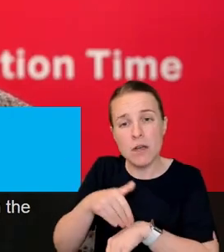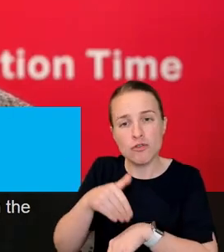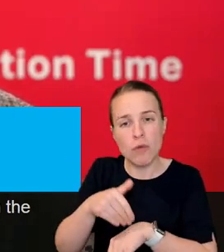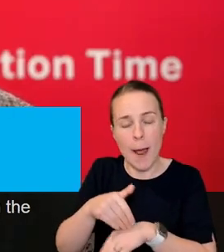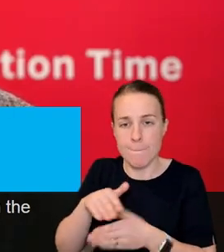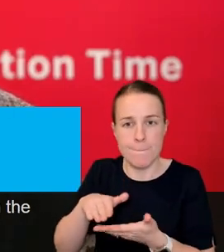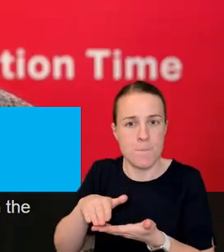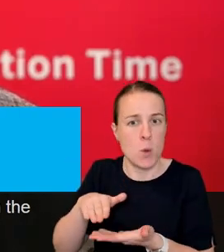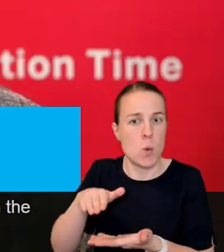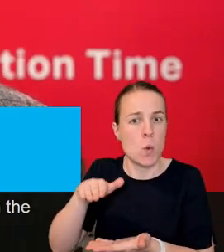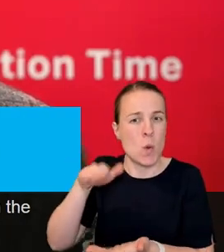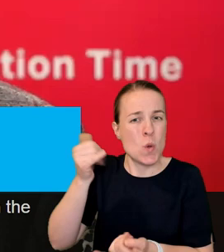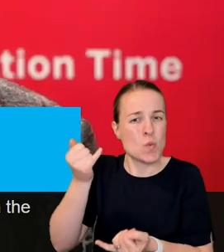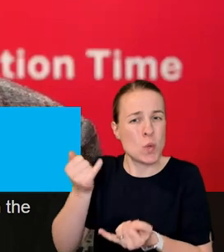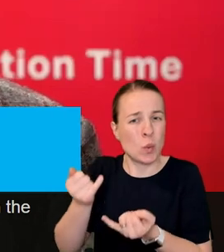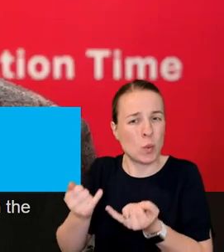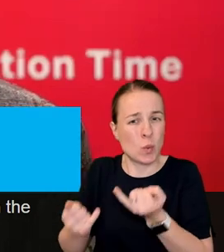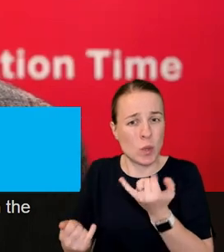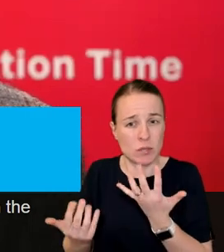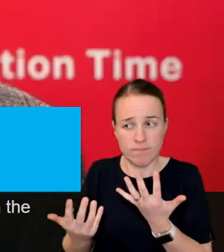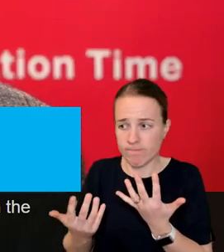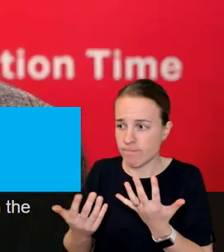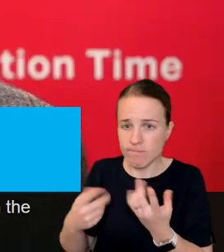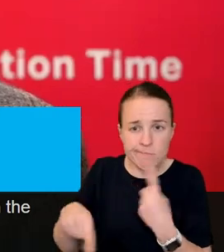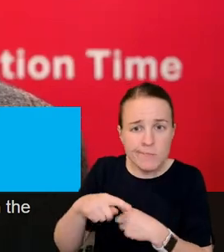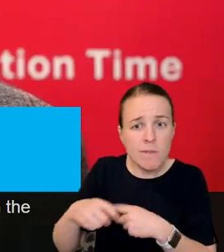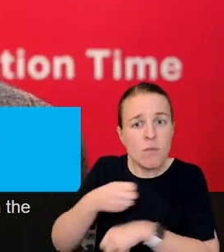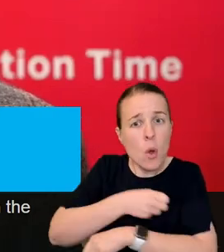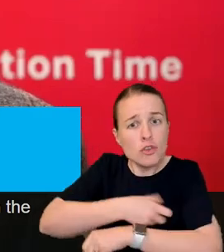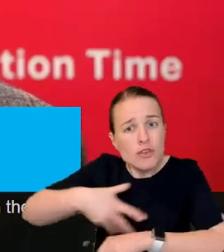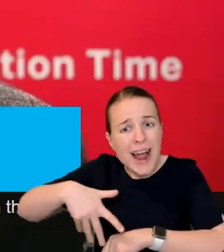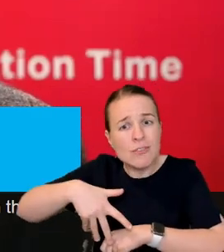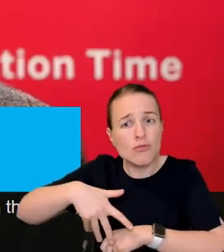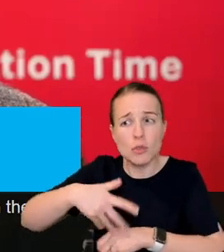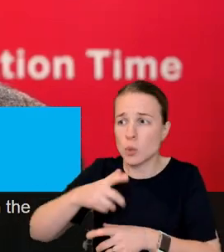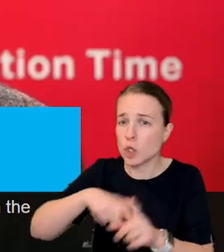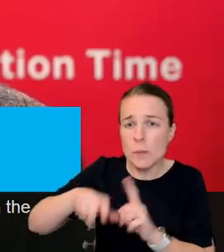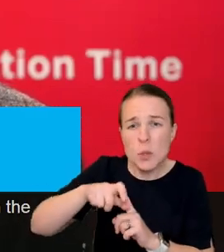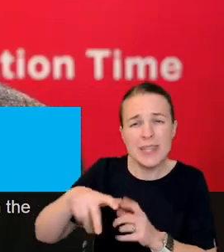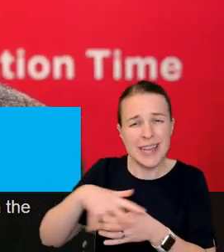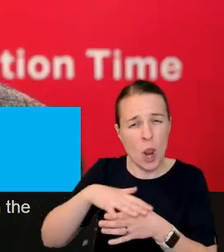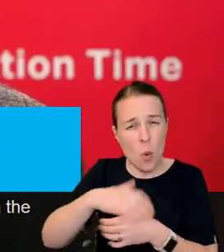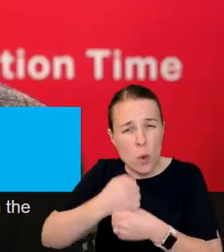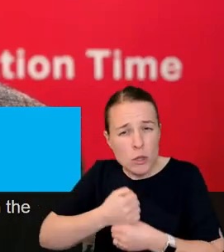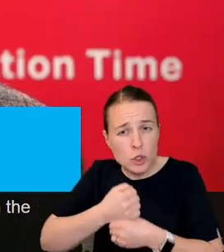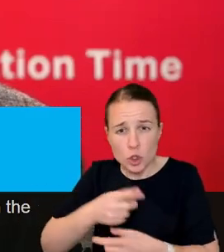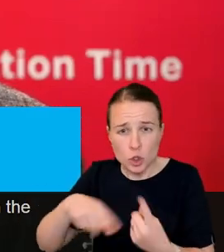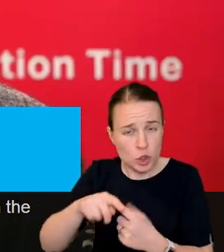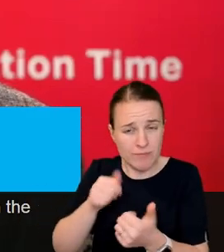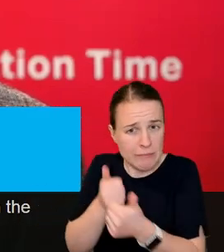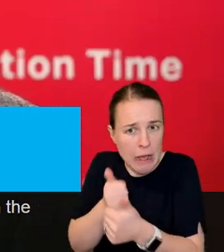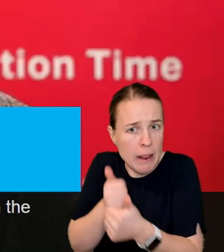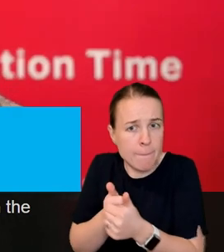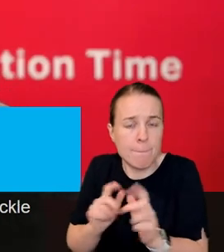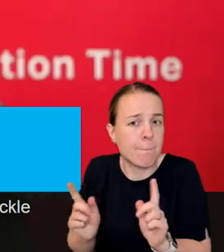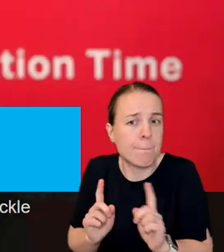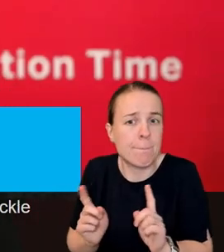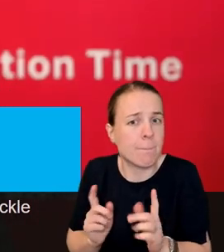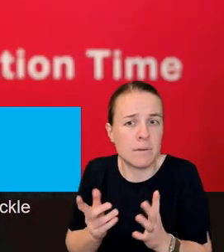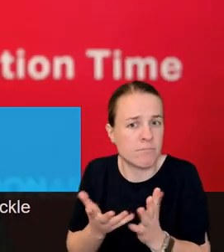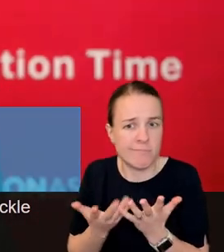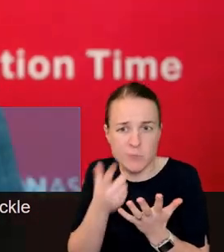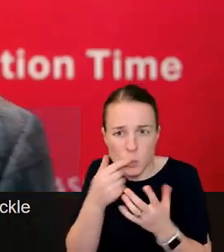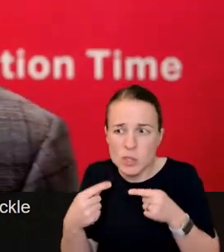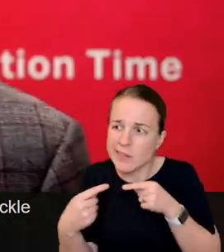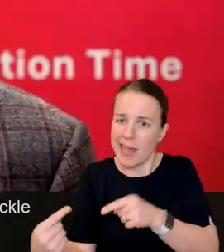be given to grassroots communities like local churches to tackle this problem? And the final question